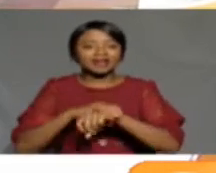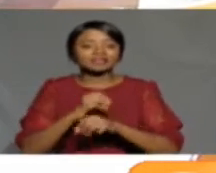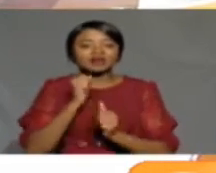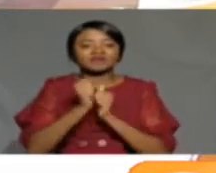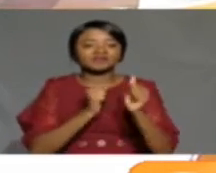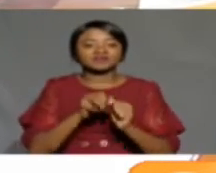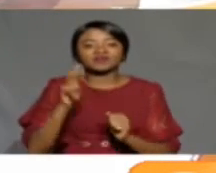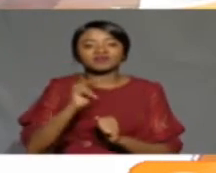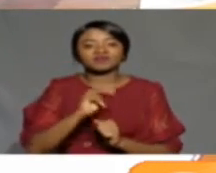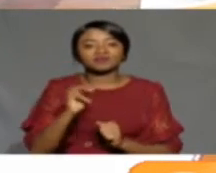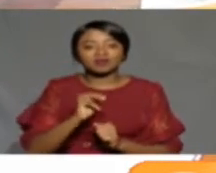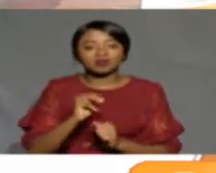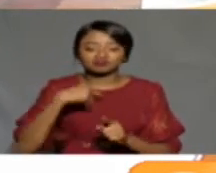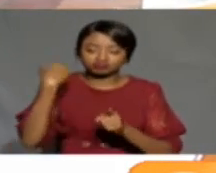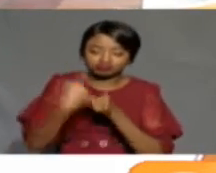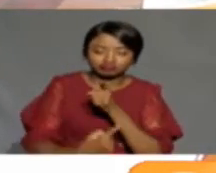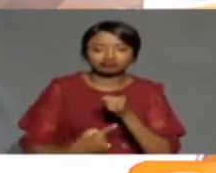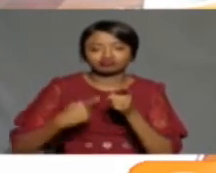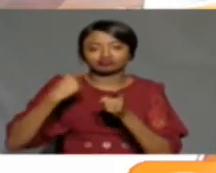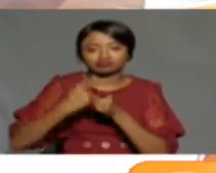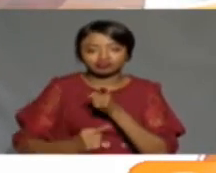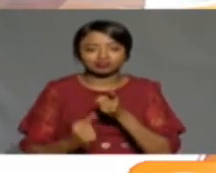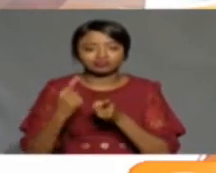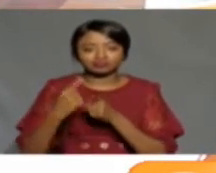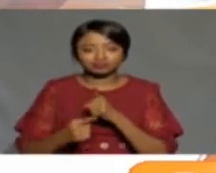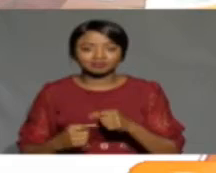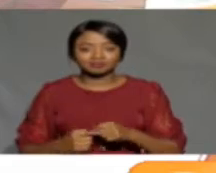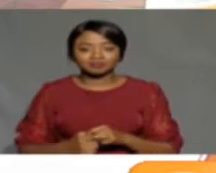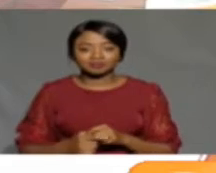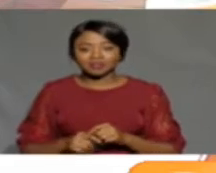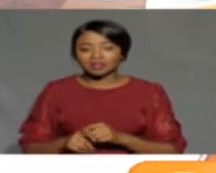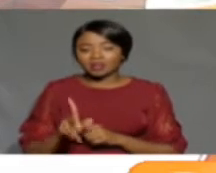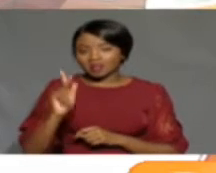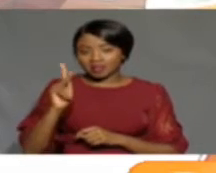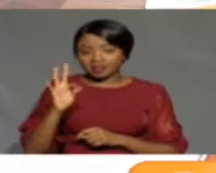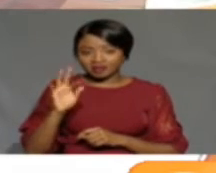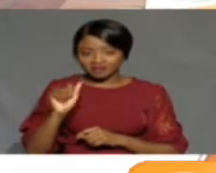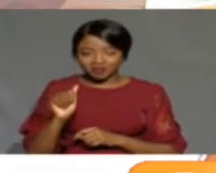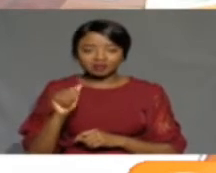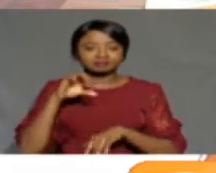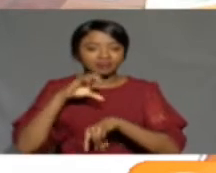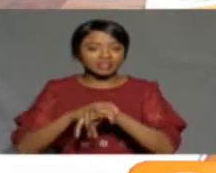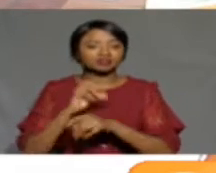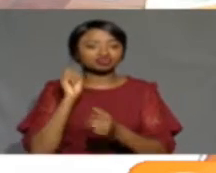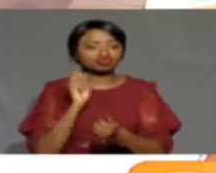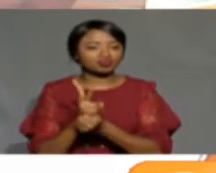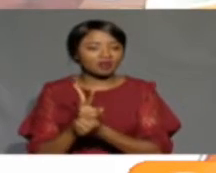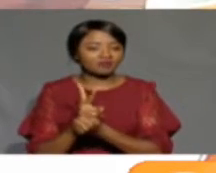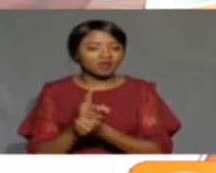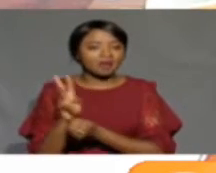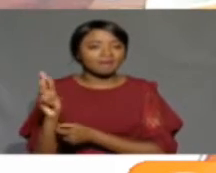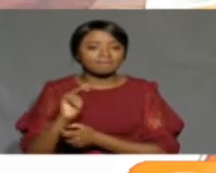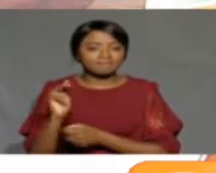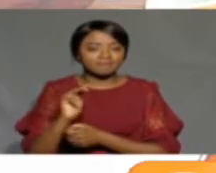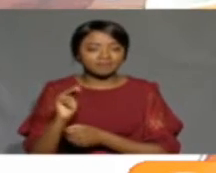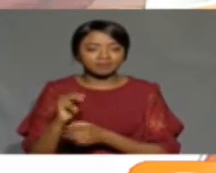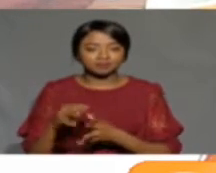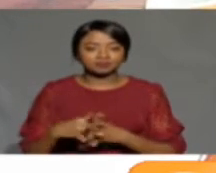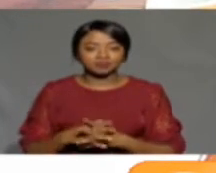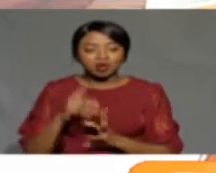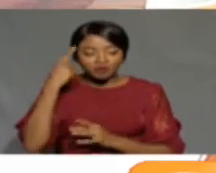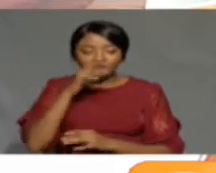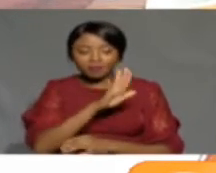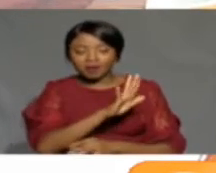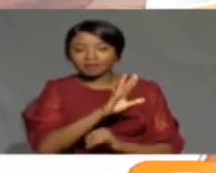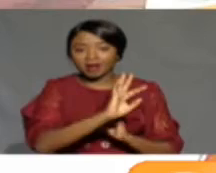55 million Kenya shillings per year, and KFS another 12 million, which is a million shillings for the forest